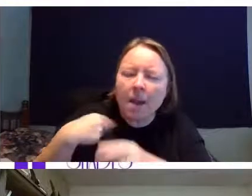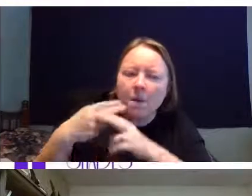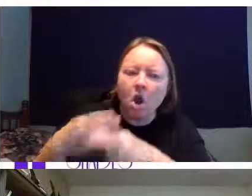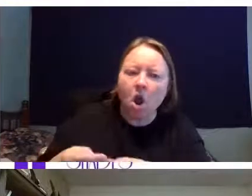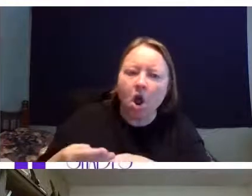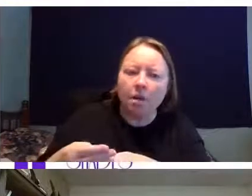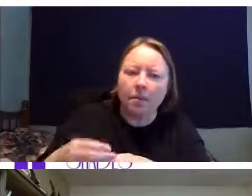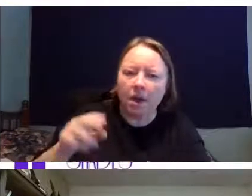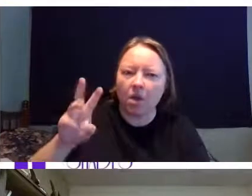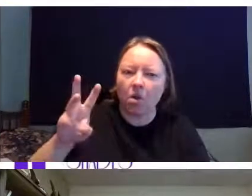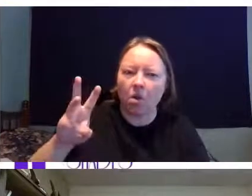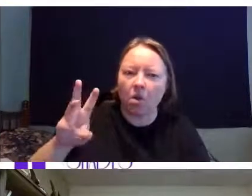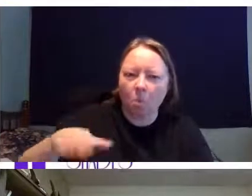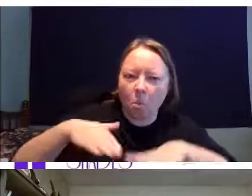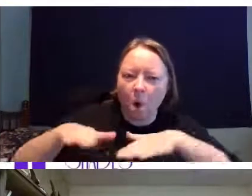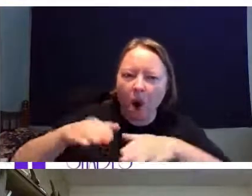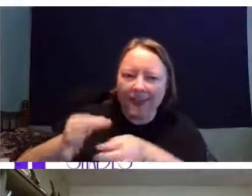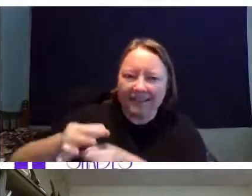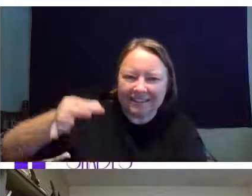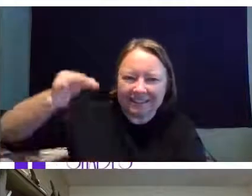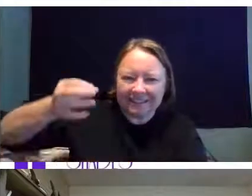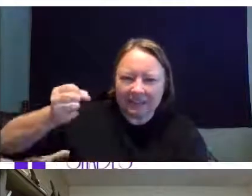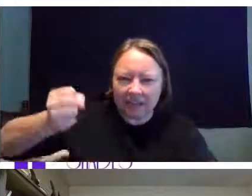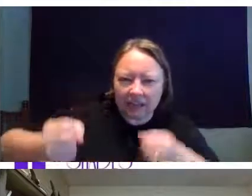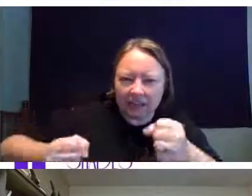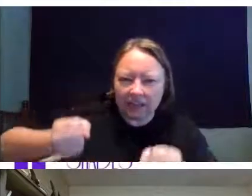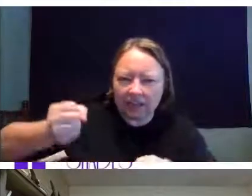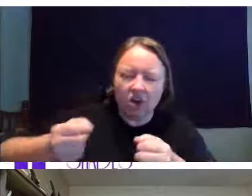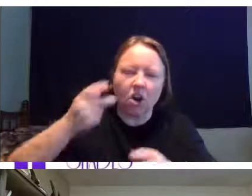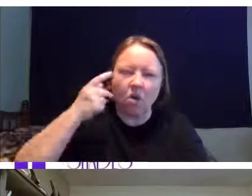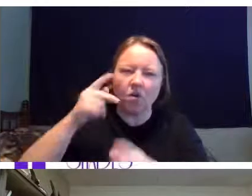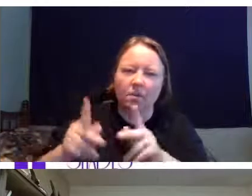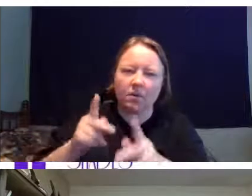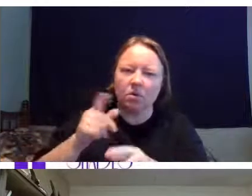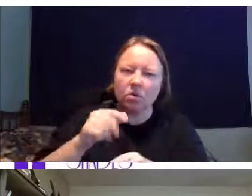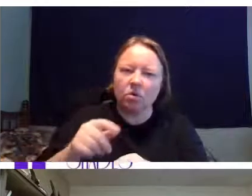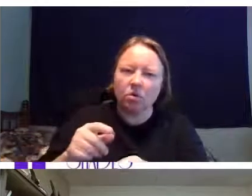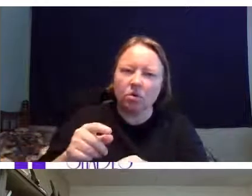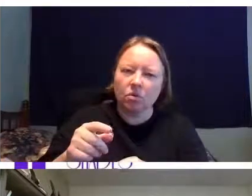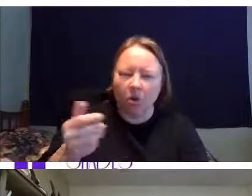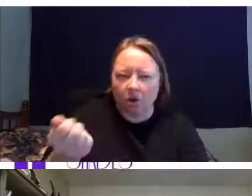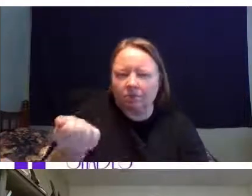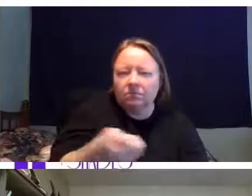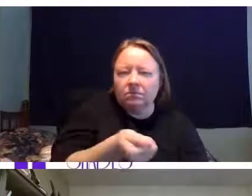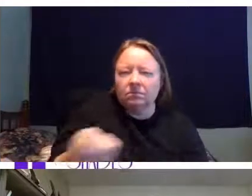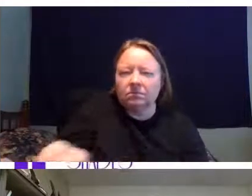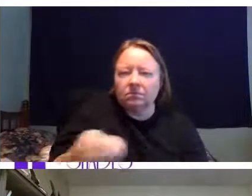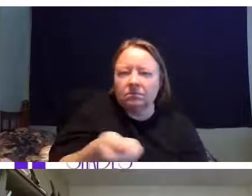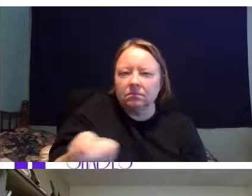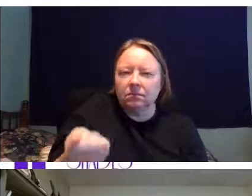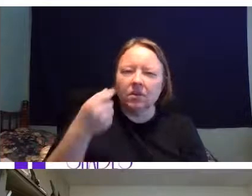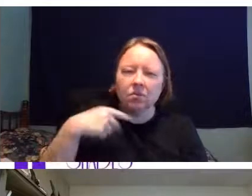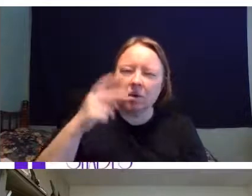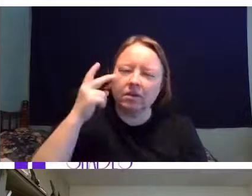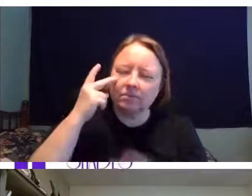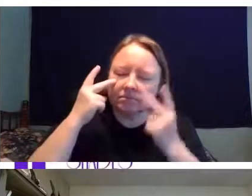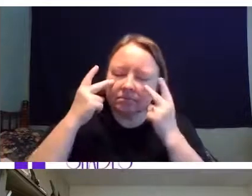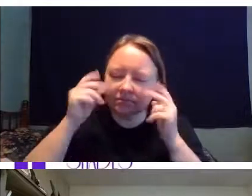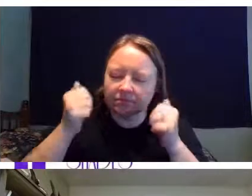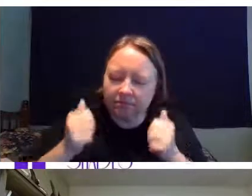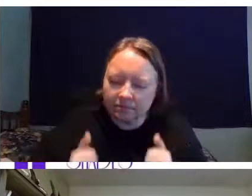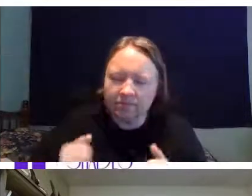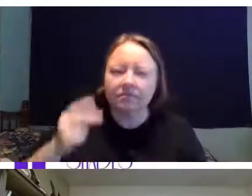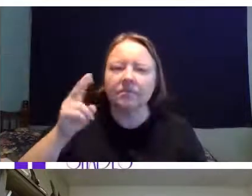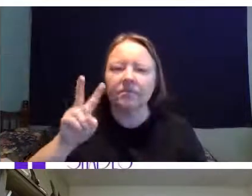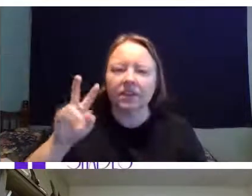walking sticks or, a walk assist for those persons who are visually impaired or no vision, low vision.